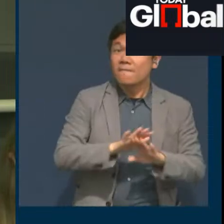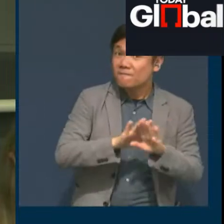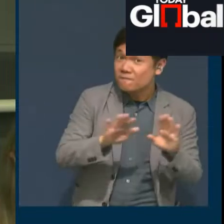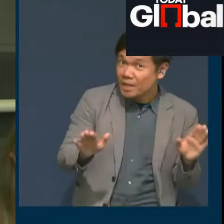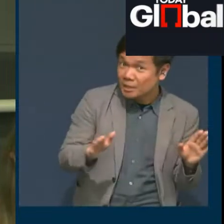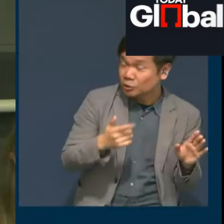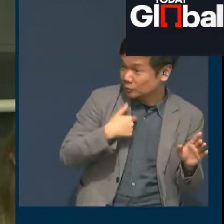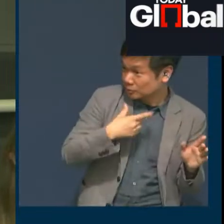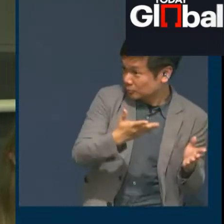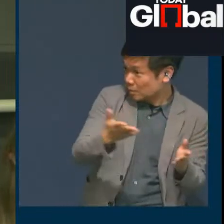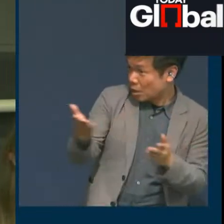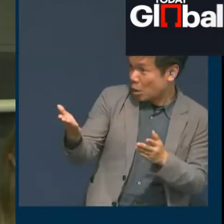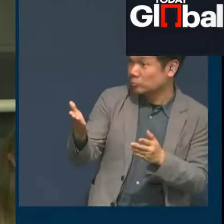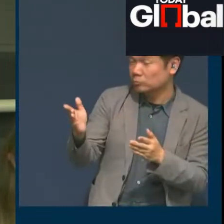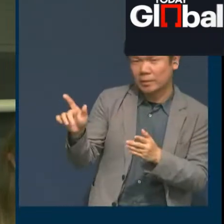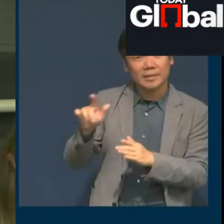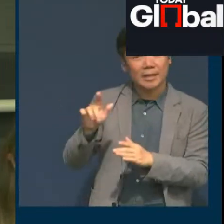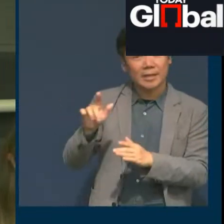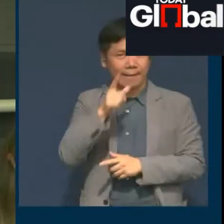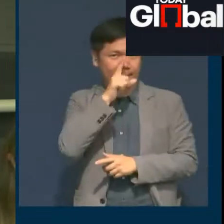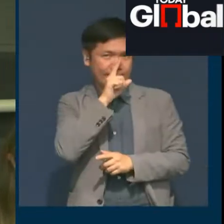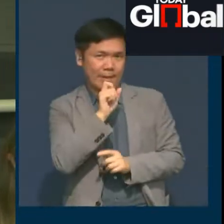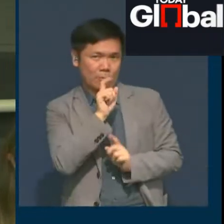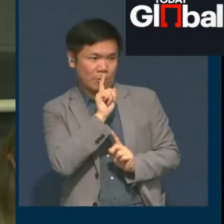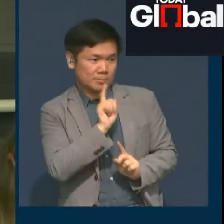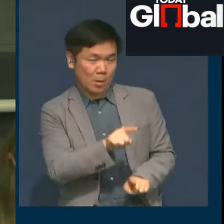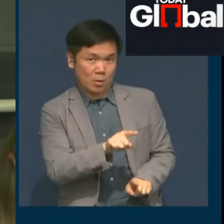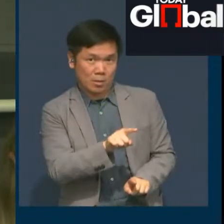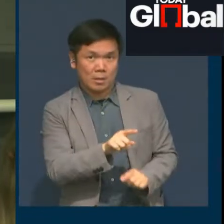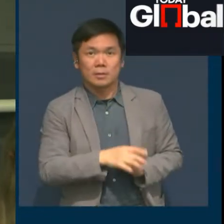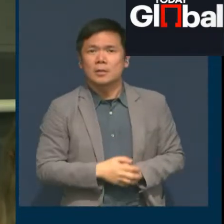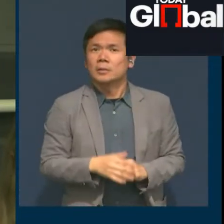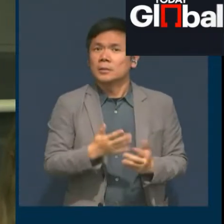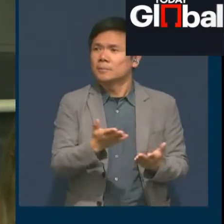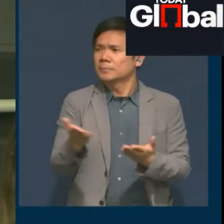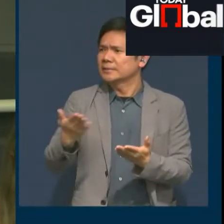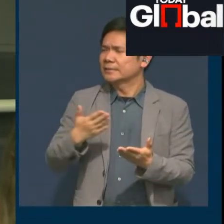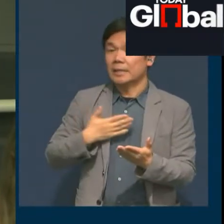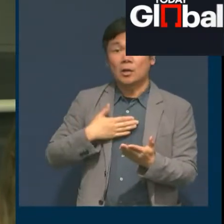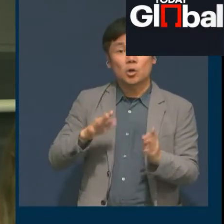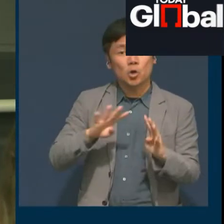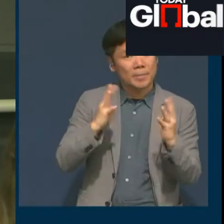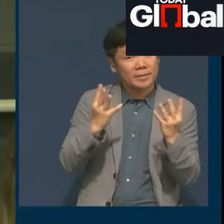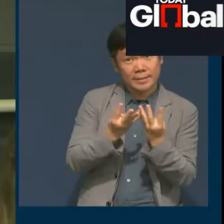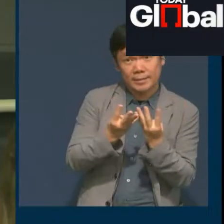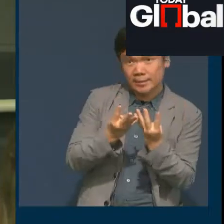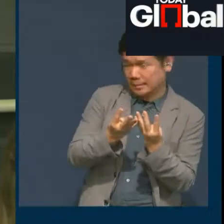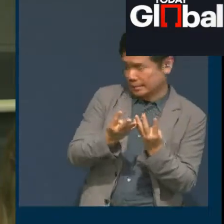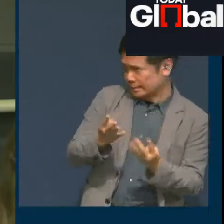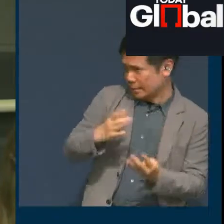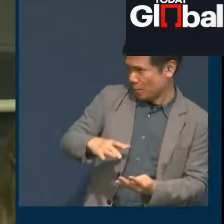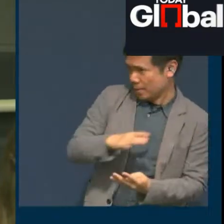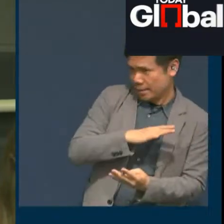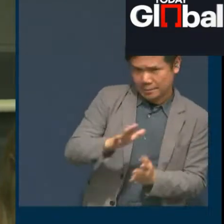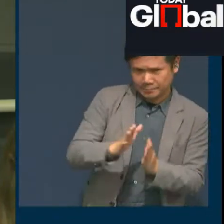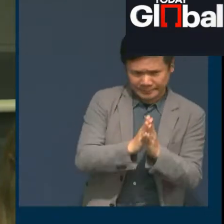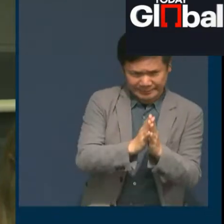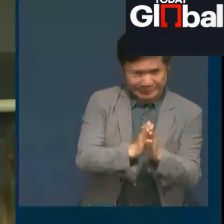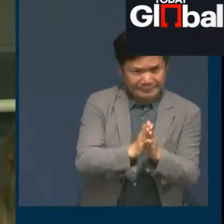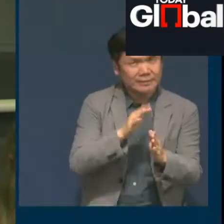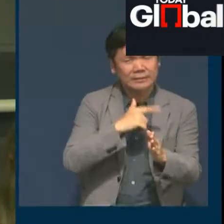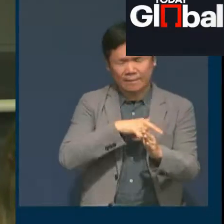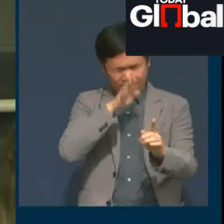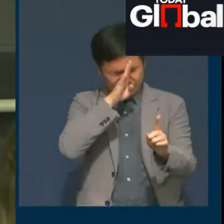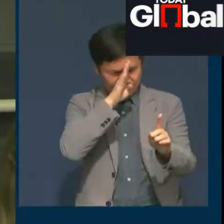distinguished delegation to response. I ask both committee members and the delegation to keep their interventions